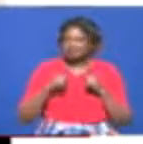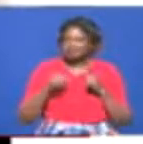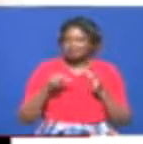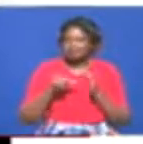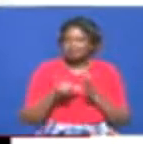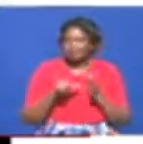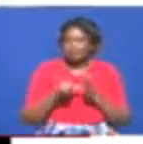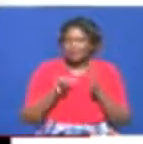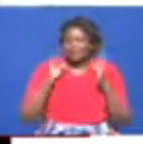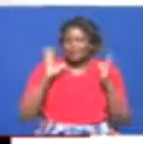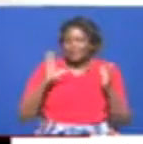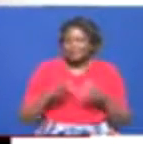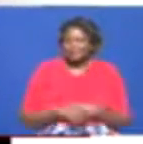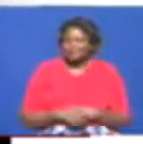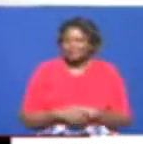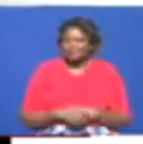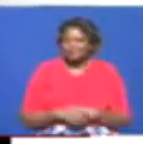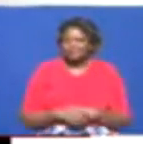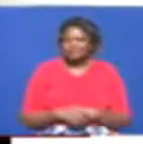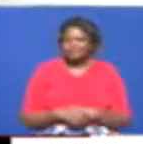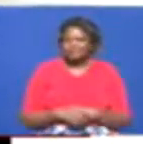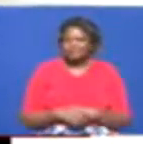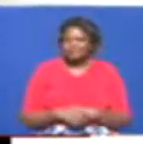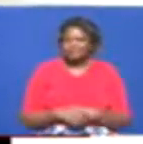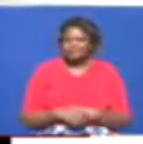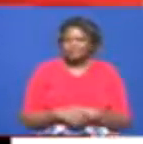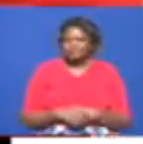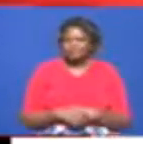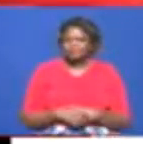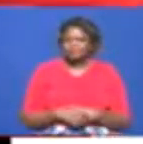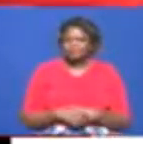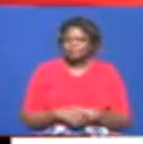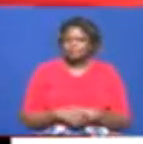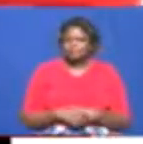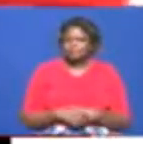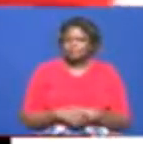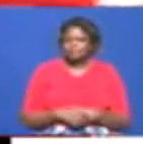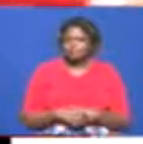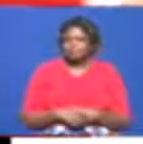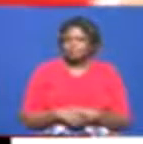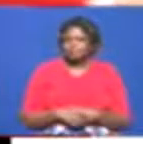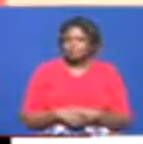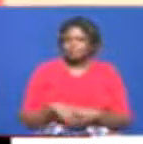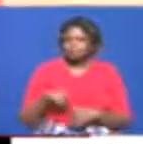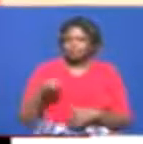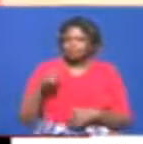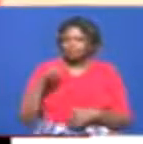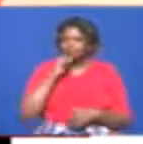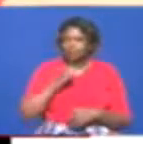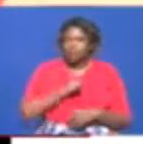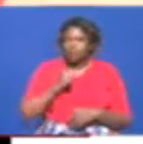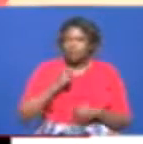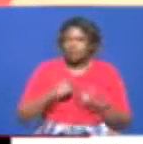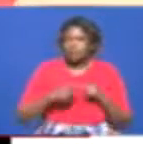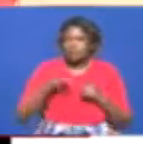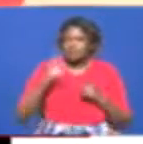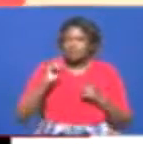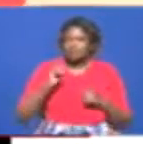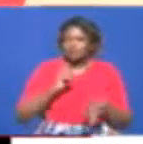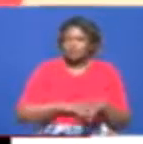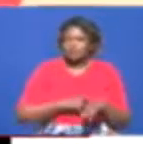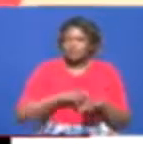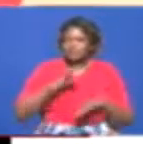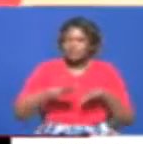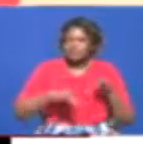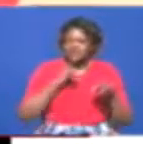onset of a never-ending nightmare. Marie was only 13 when her stepfather allegedly defiled